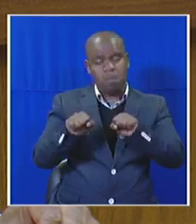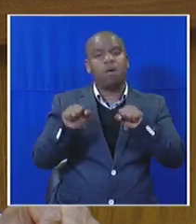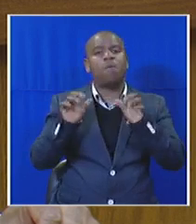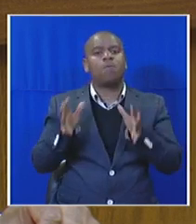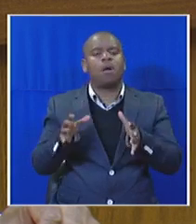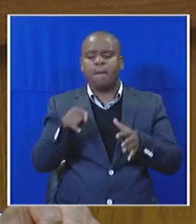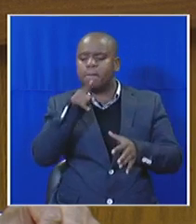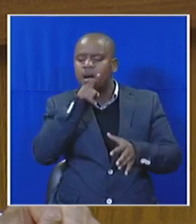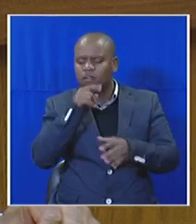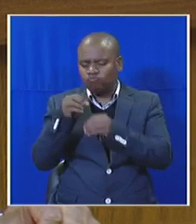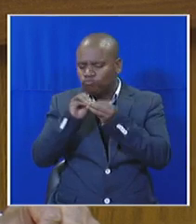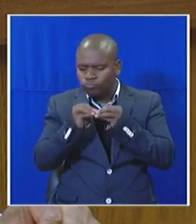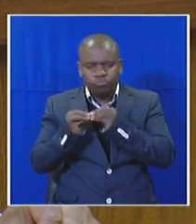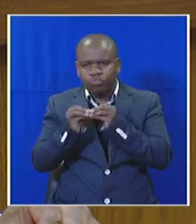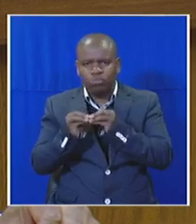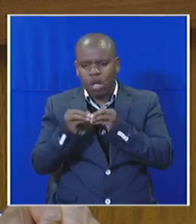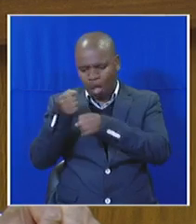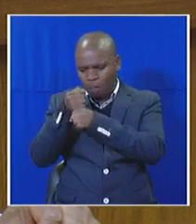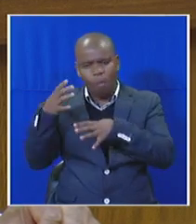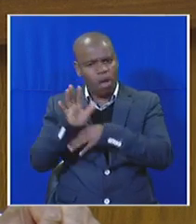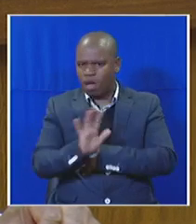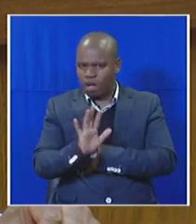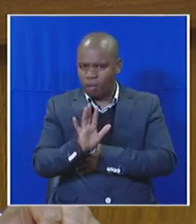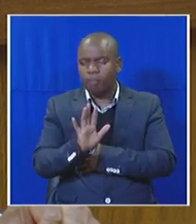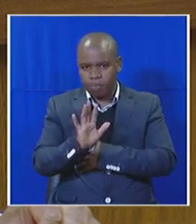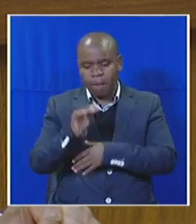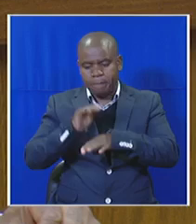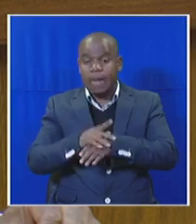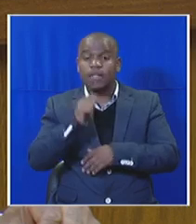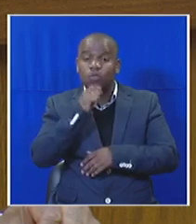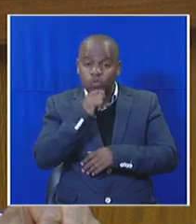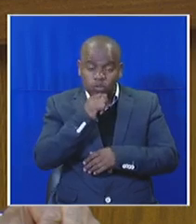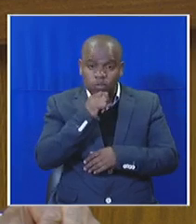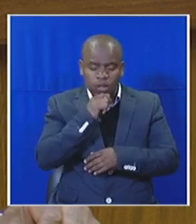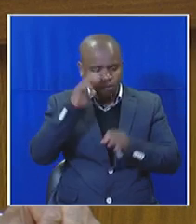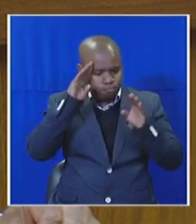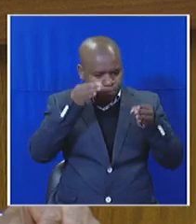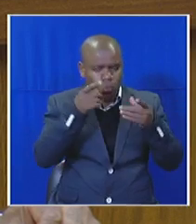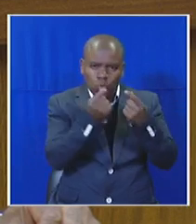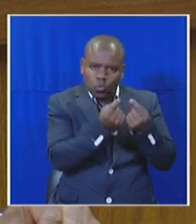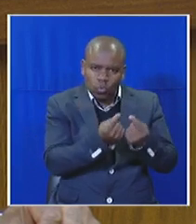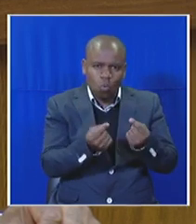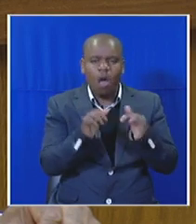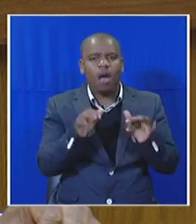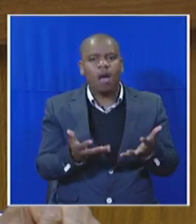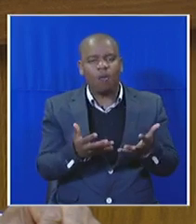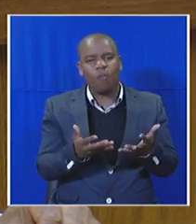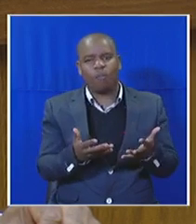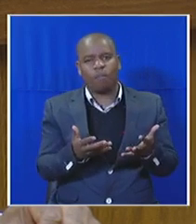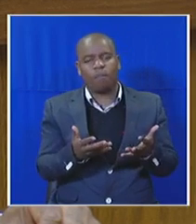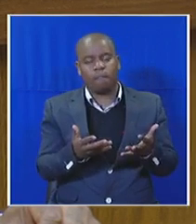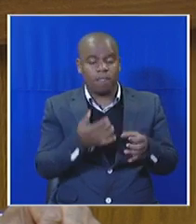for dangerous intents. It will be used for helpful,